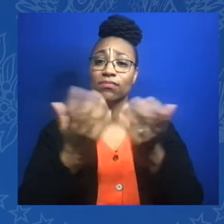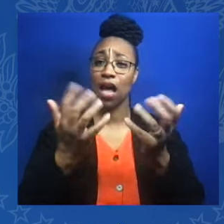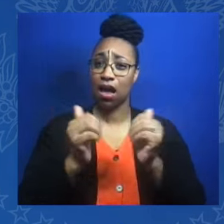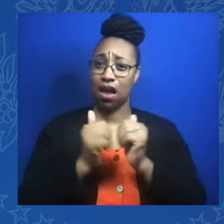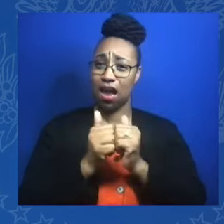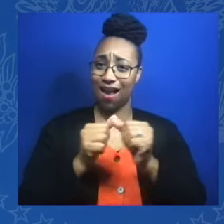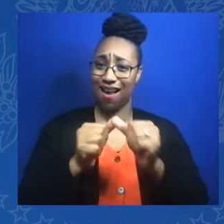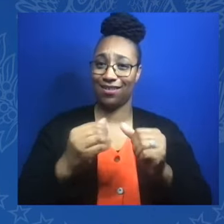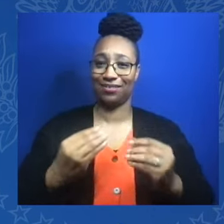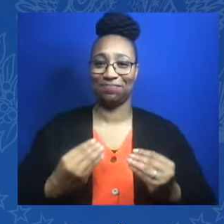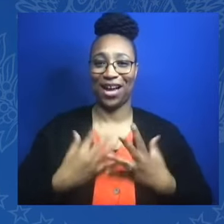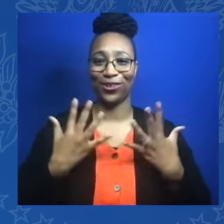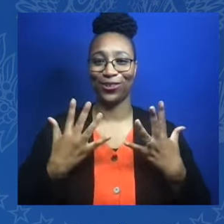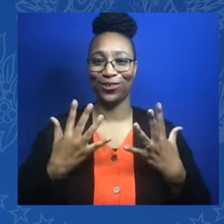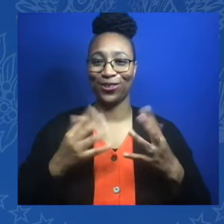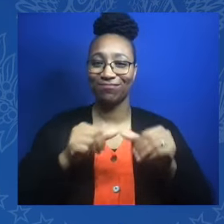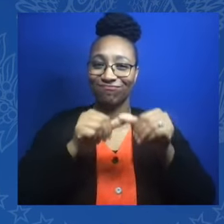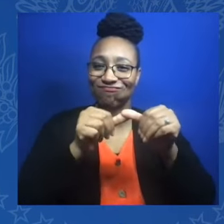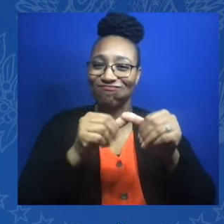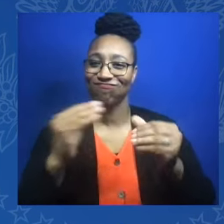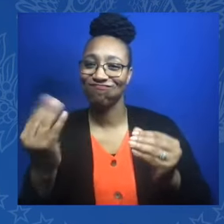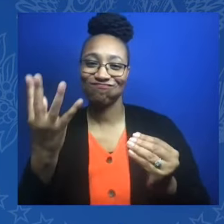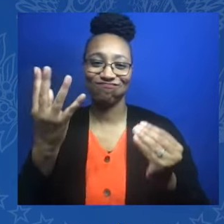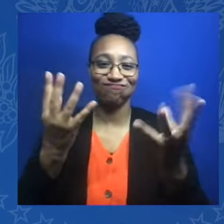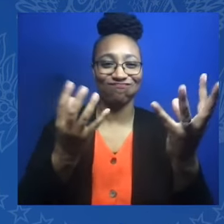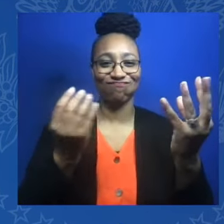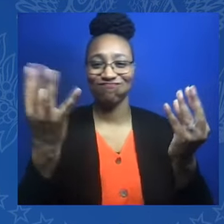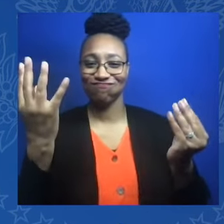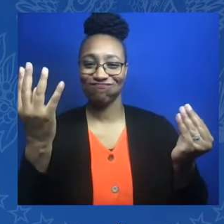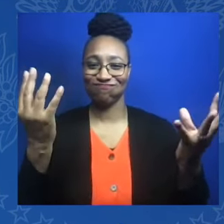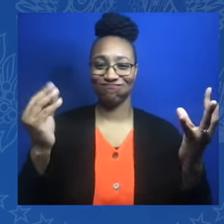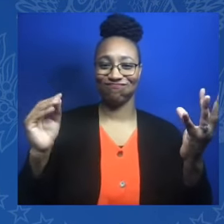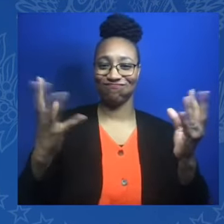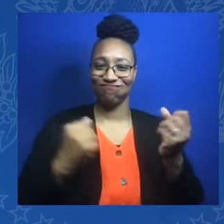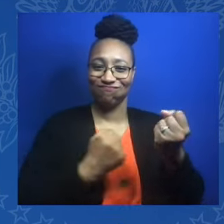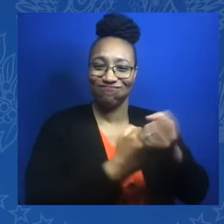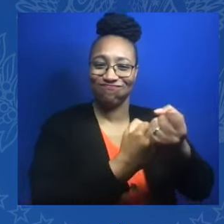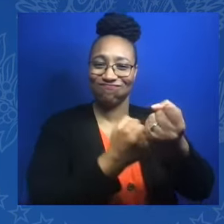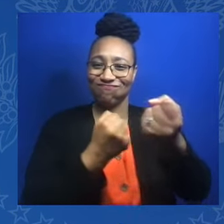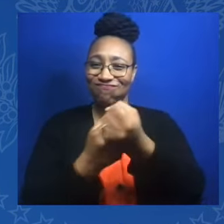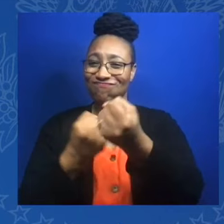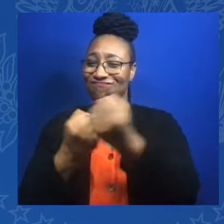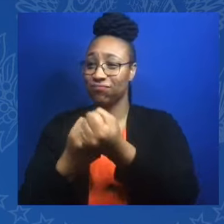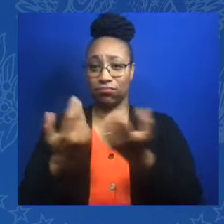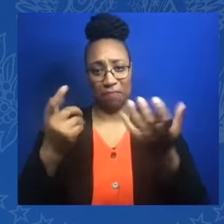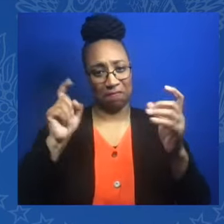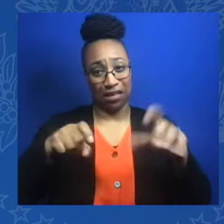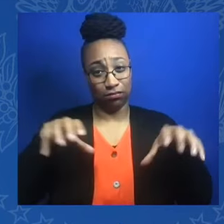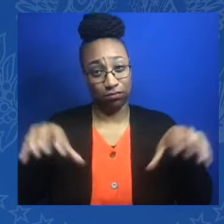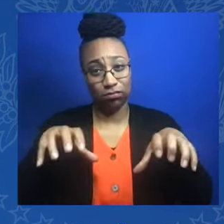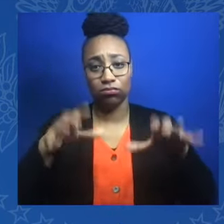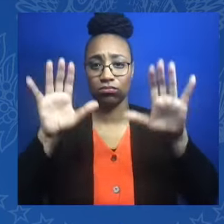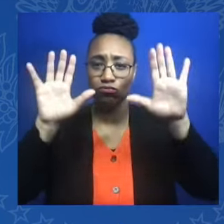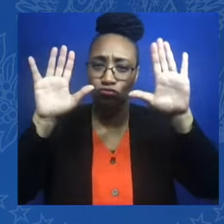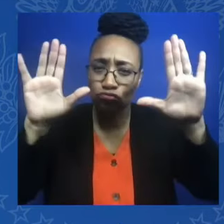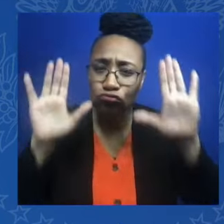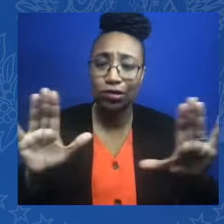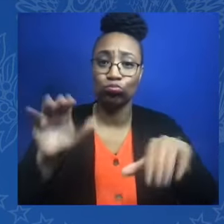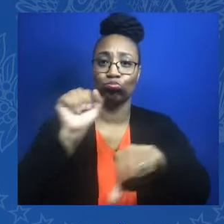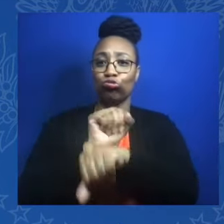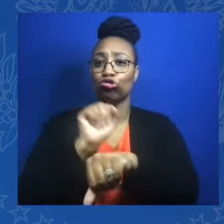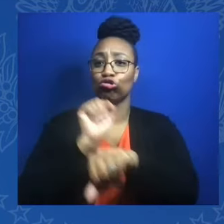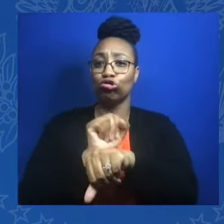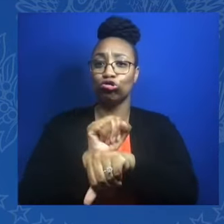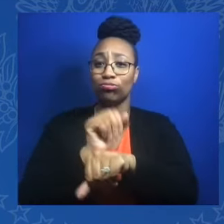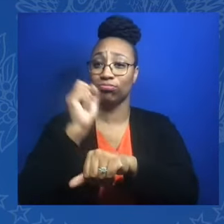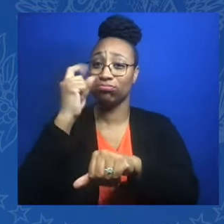good work. Every day, we have to do what needs to be done to build a better future for people like Neil